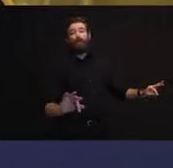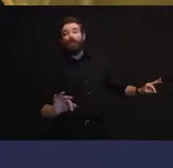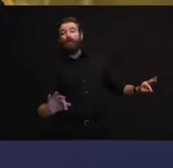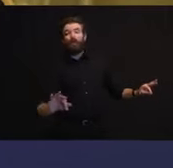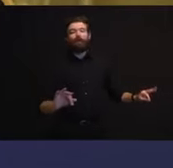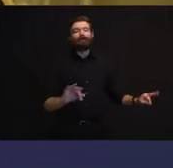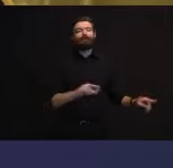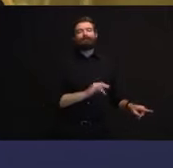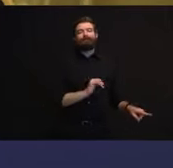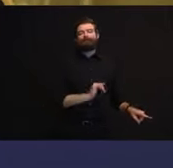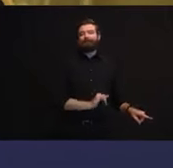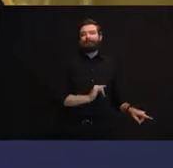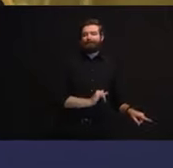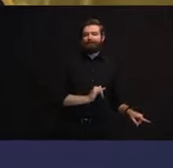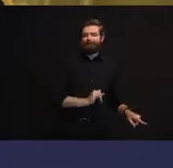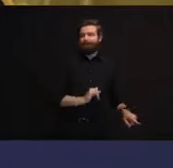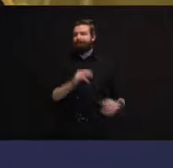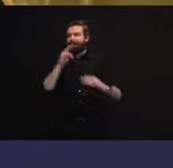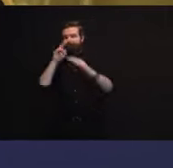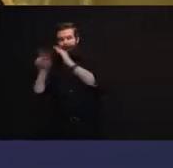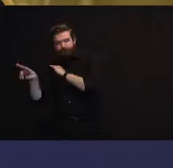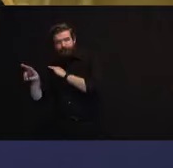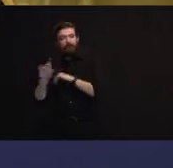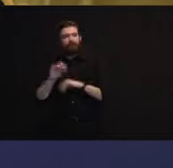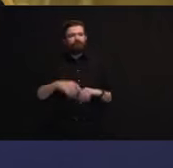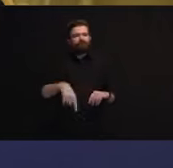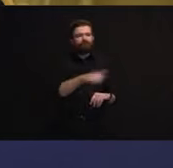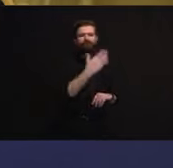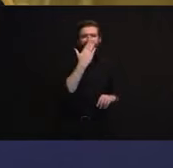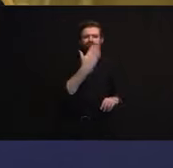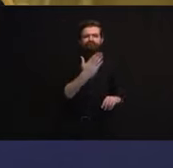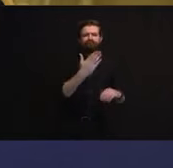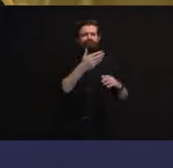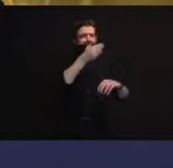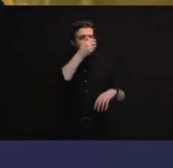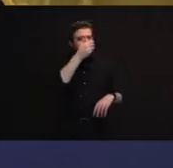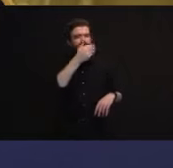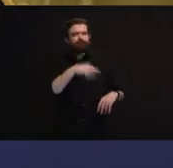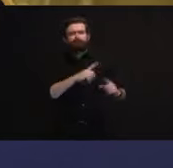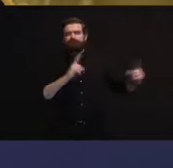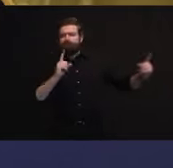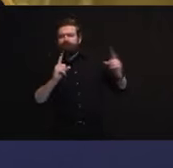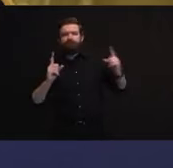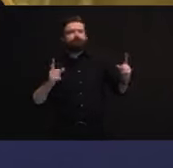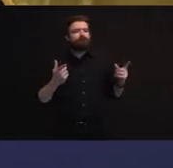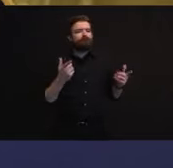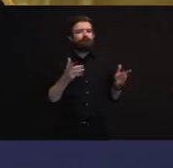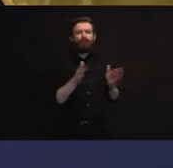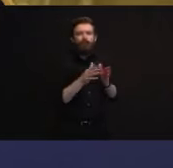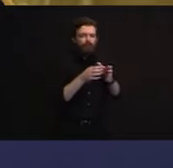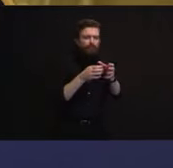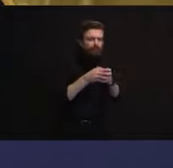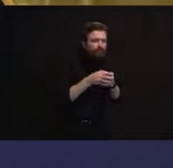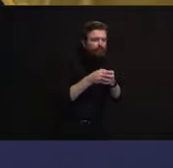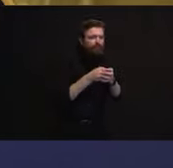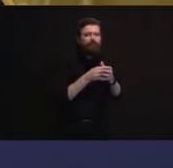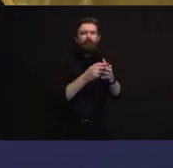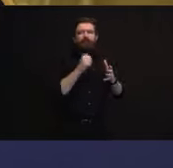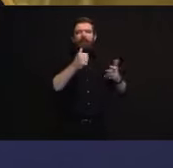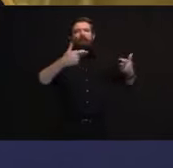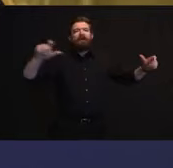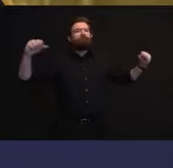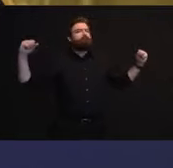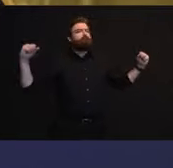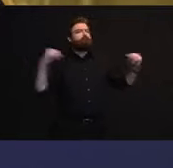continue to have small holiday celebrations with your own family or the bubble with whom you're inside of which you're